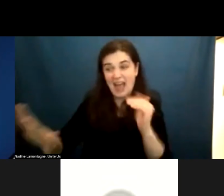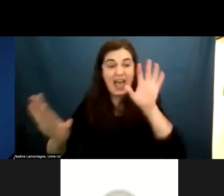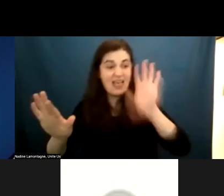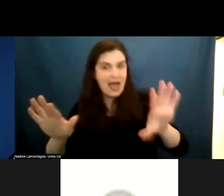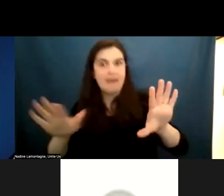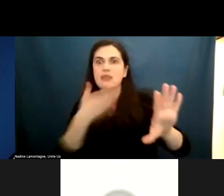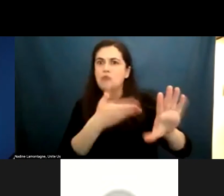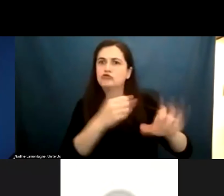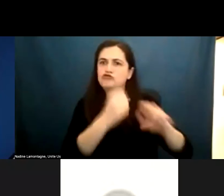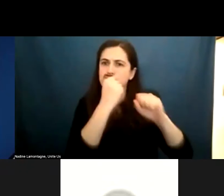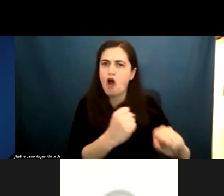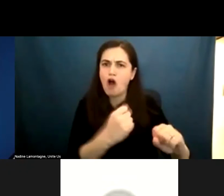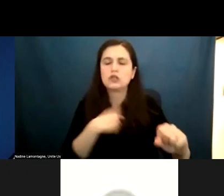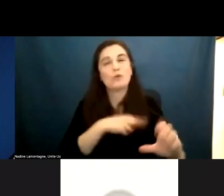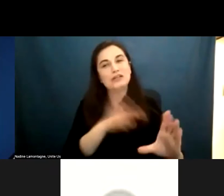do advocacy.